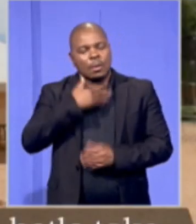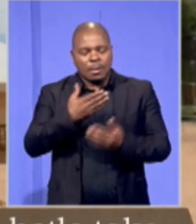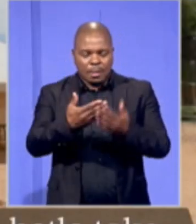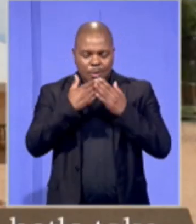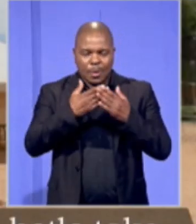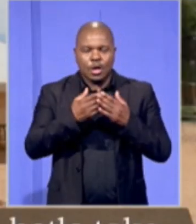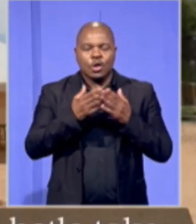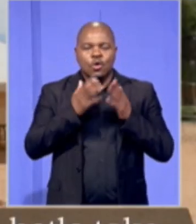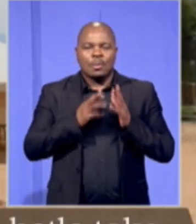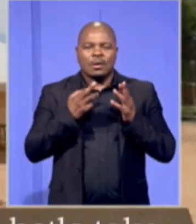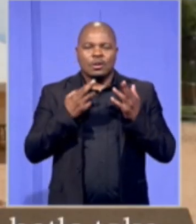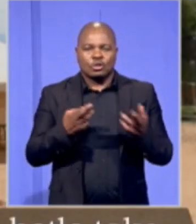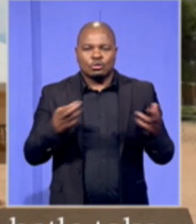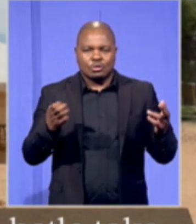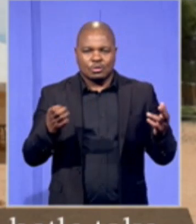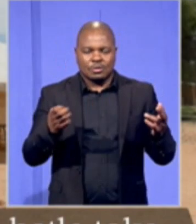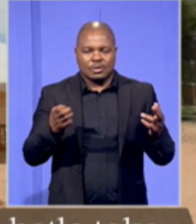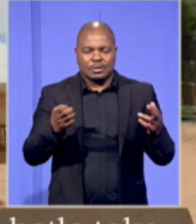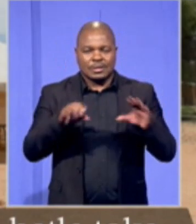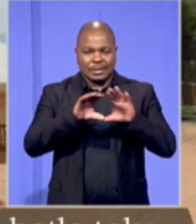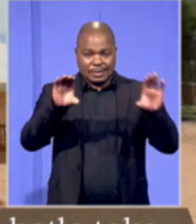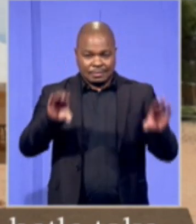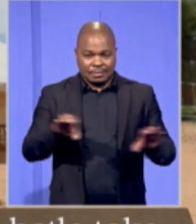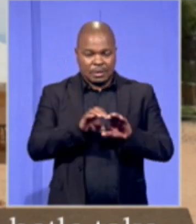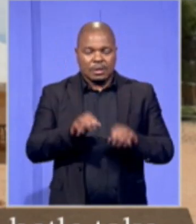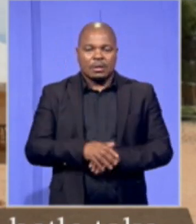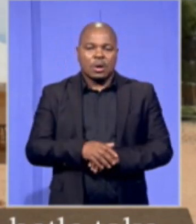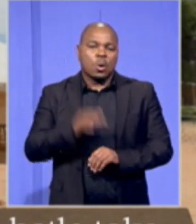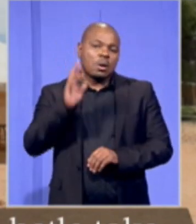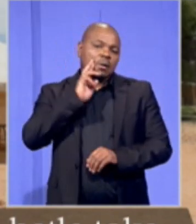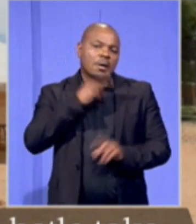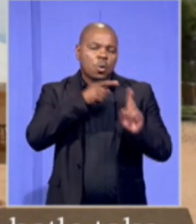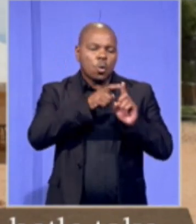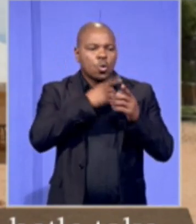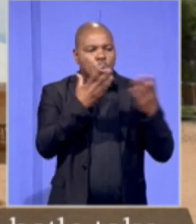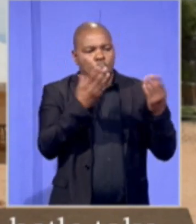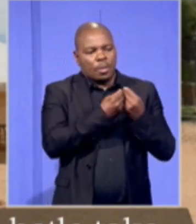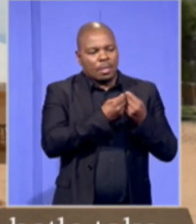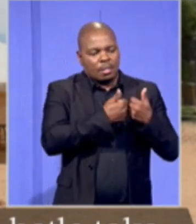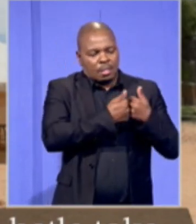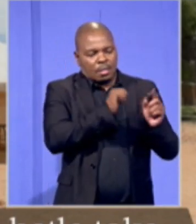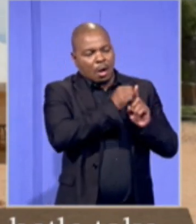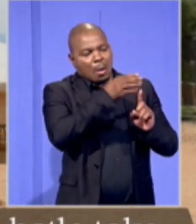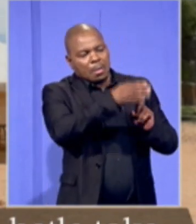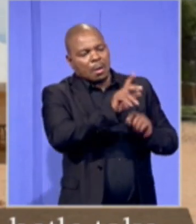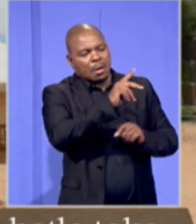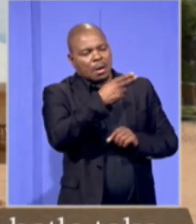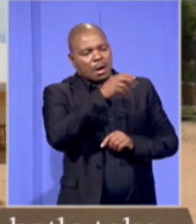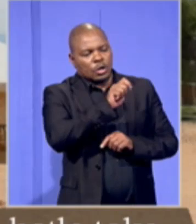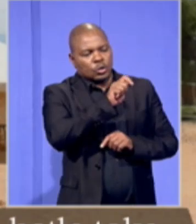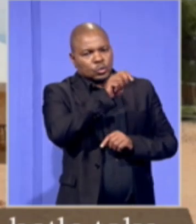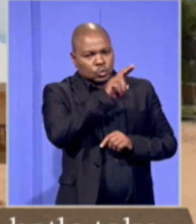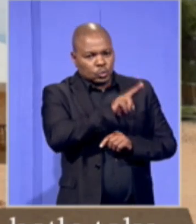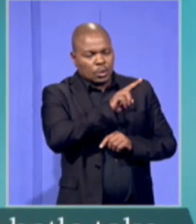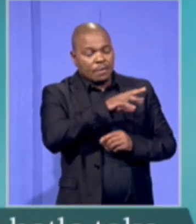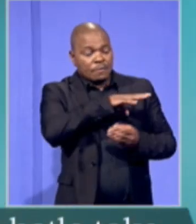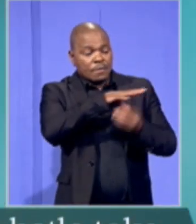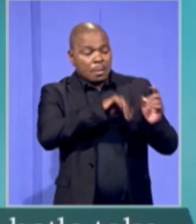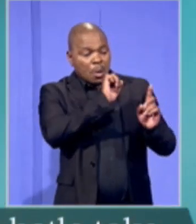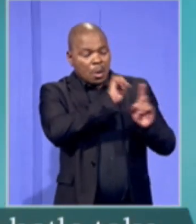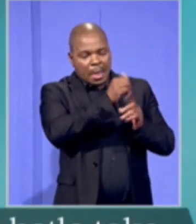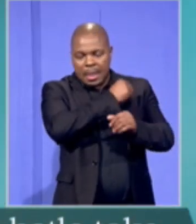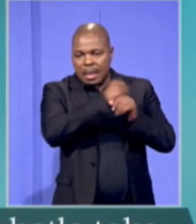resources. Rakgadi wa ga Buthelezi a re Buthelezi o na phela le lekau kwa Khathu mme ba lelapa ba ne ba sa itse gore kwa bookelong.